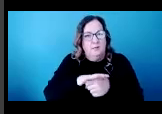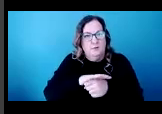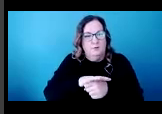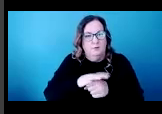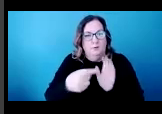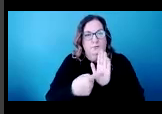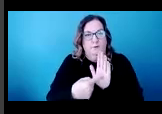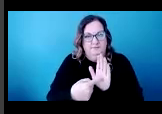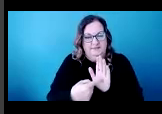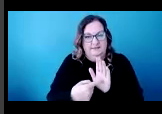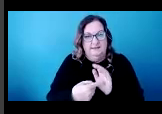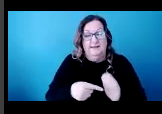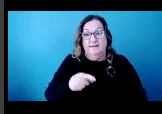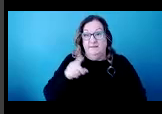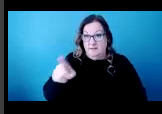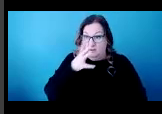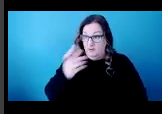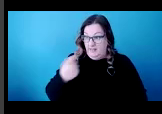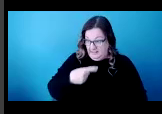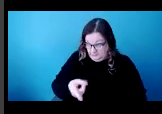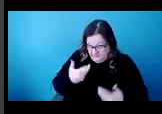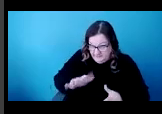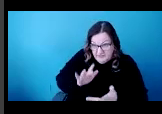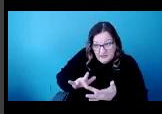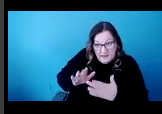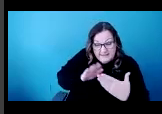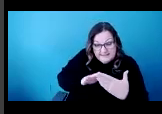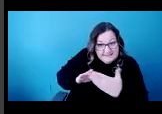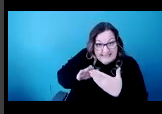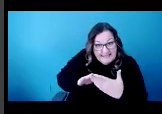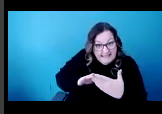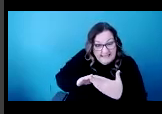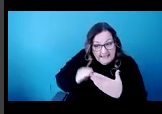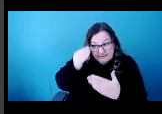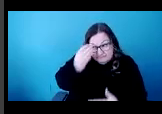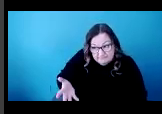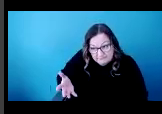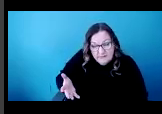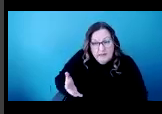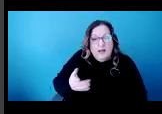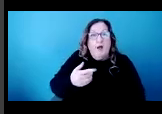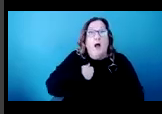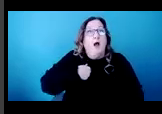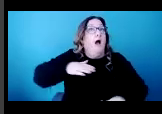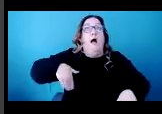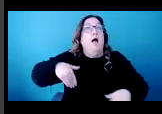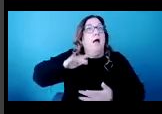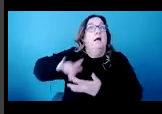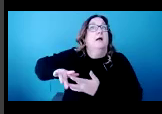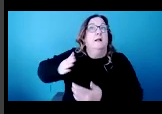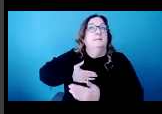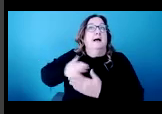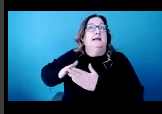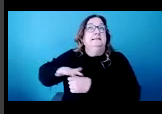a city level is, well, did you contact your city? And if you haven't done all of that background and homework to get that issue